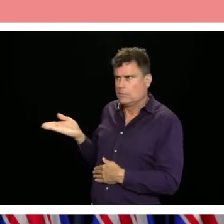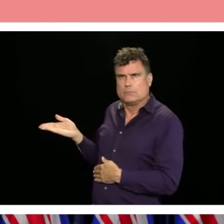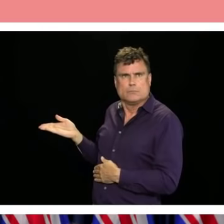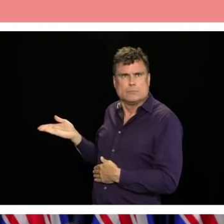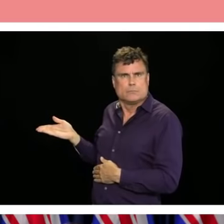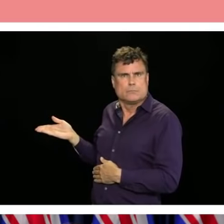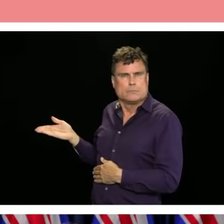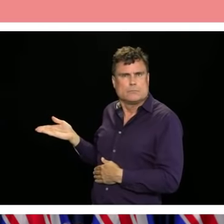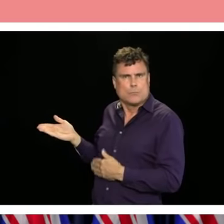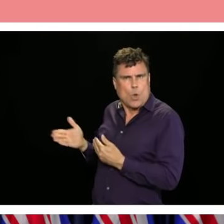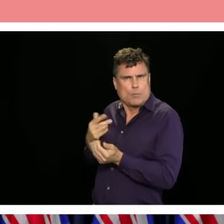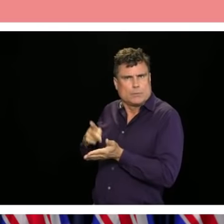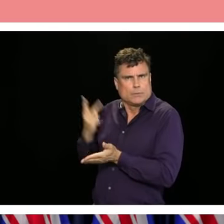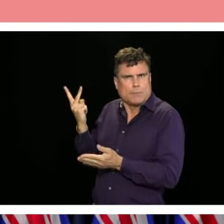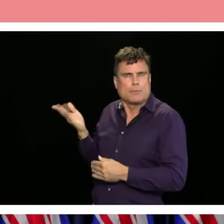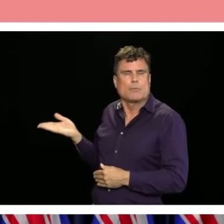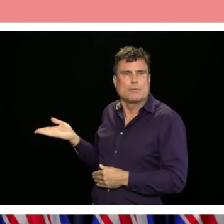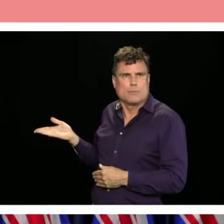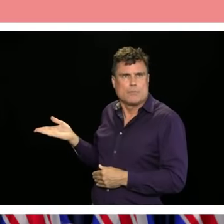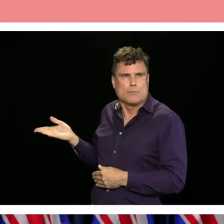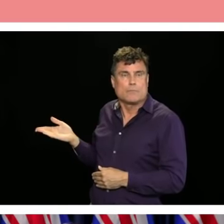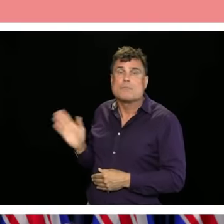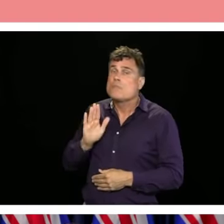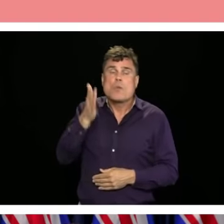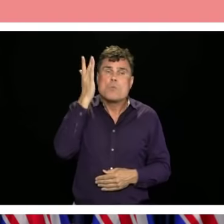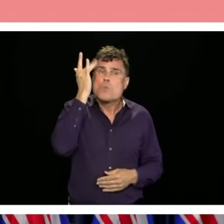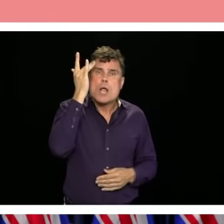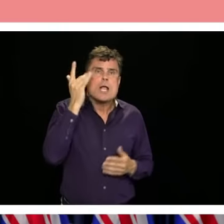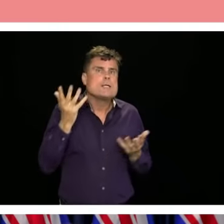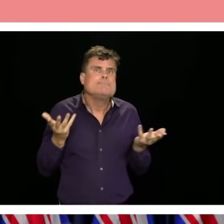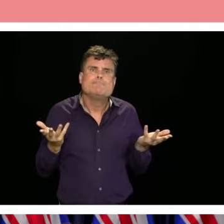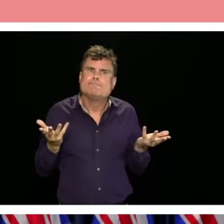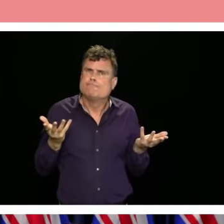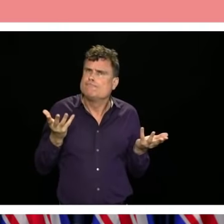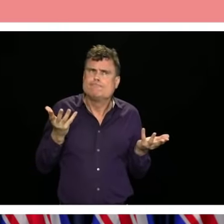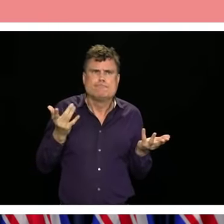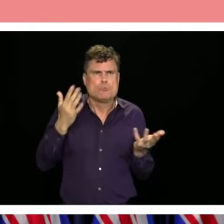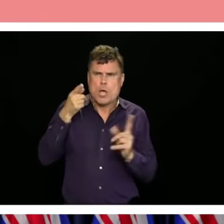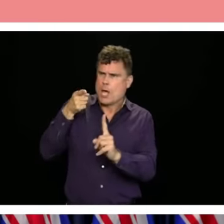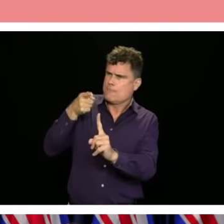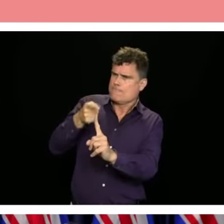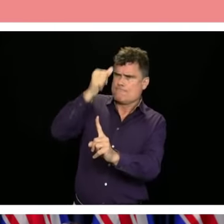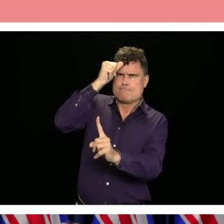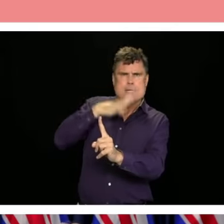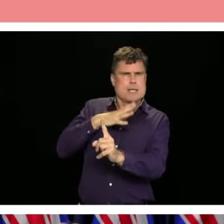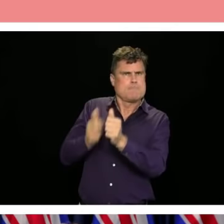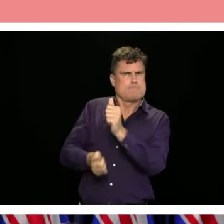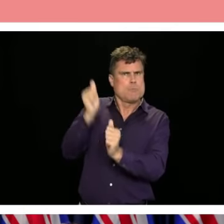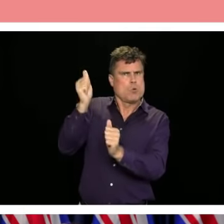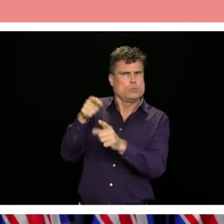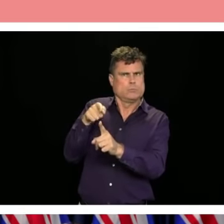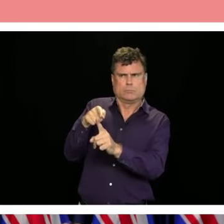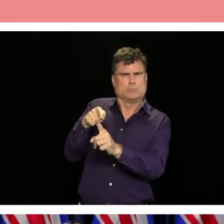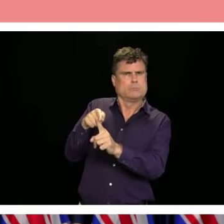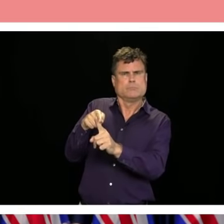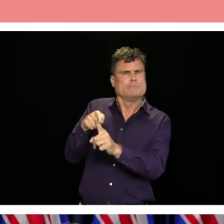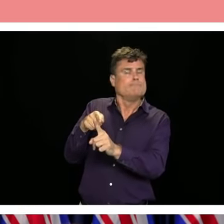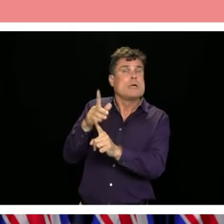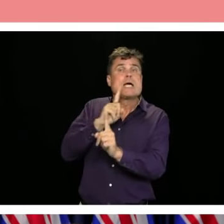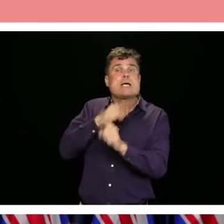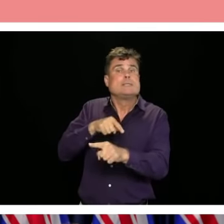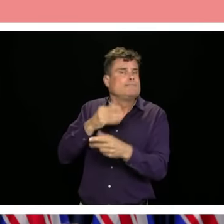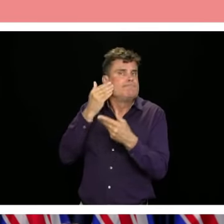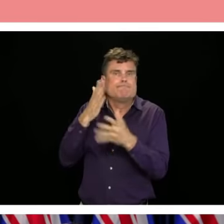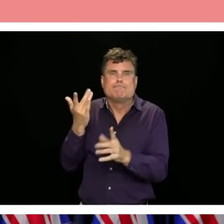this might be. We still do not have all the answers to that yet. And it is interesting because the numbers